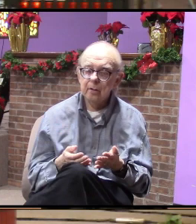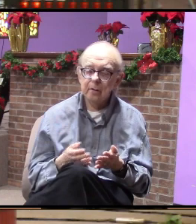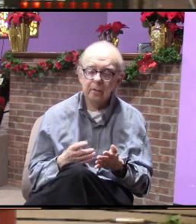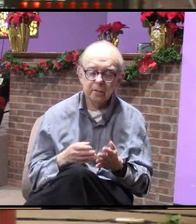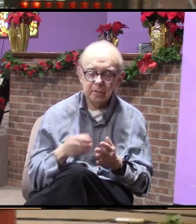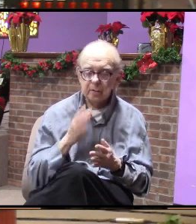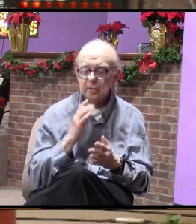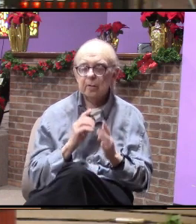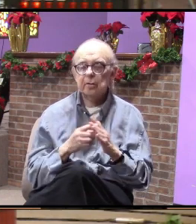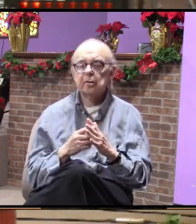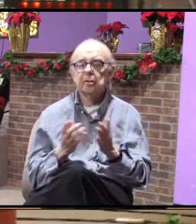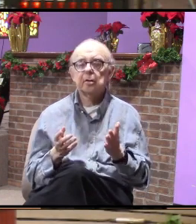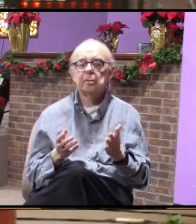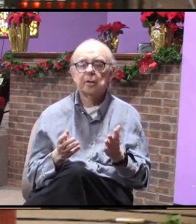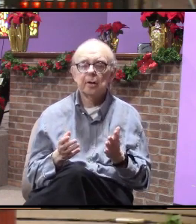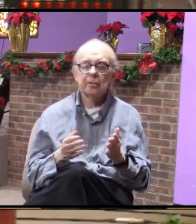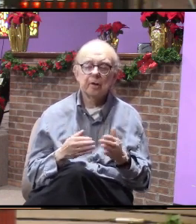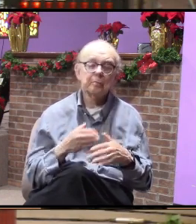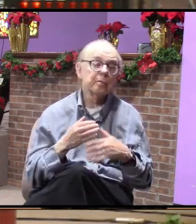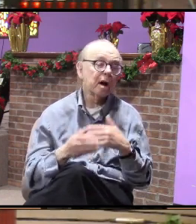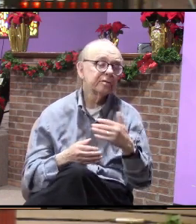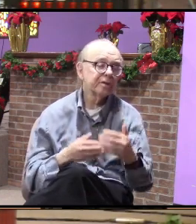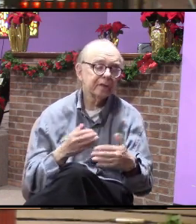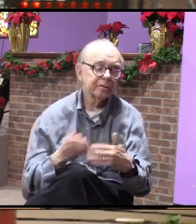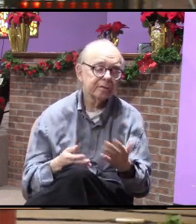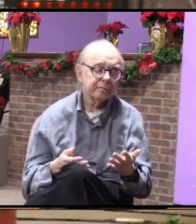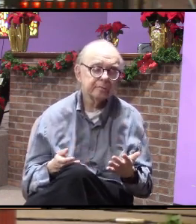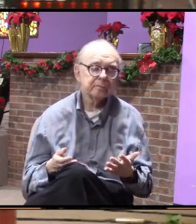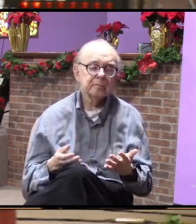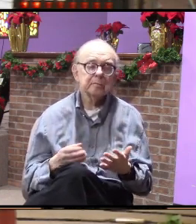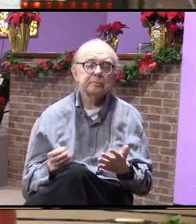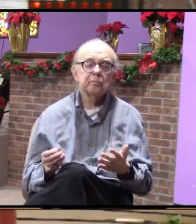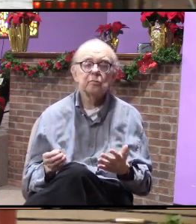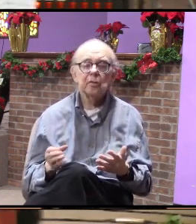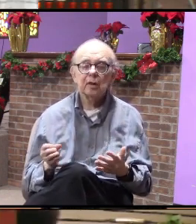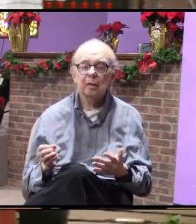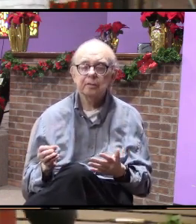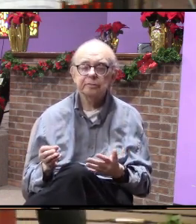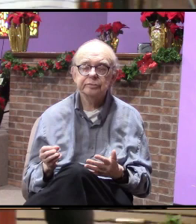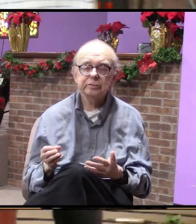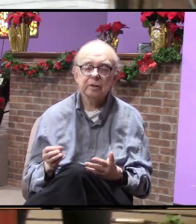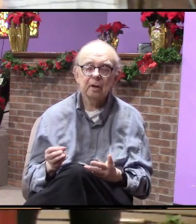He's beginning a process. And so